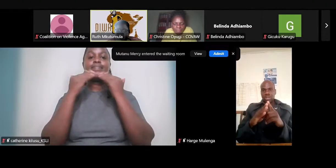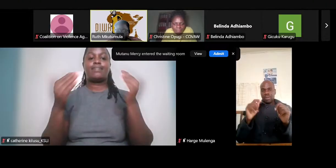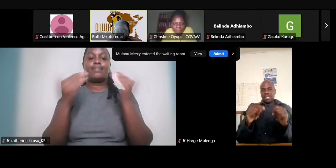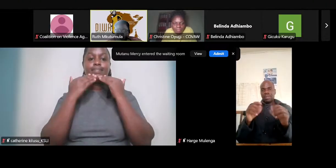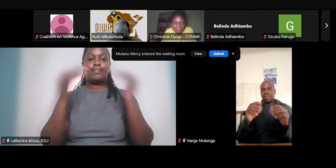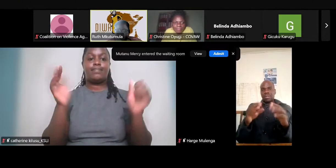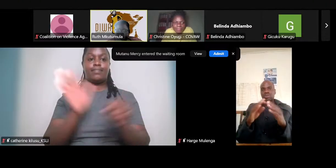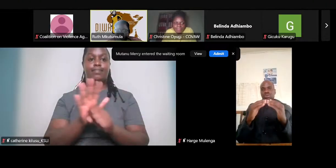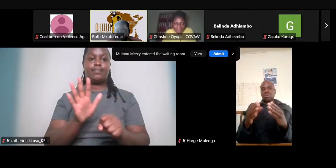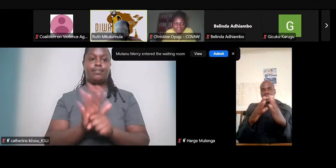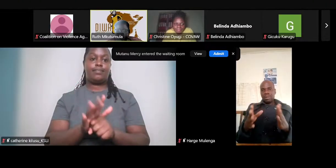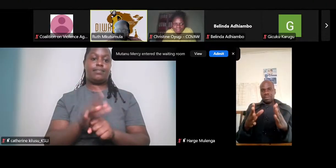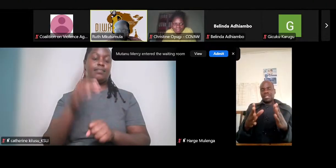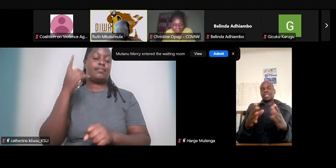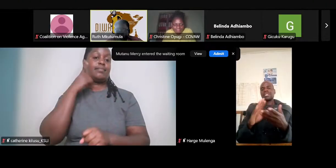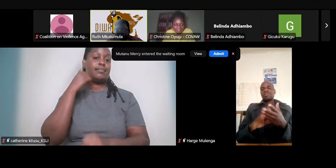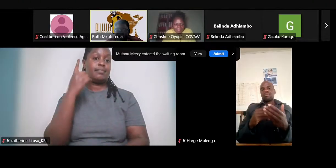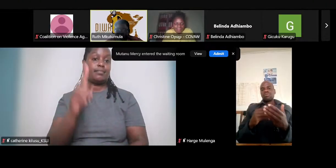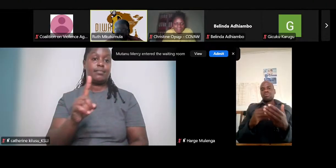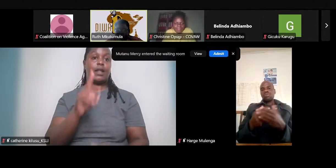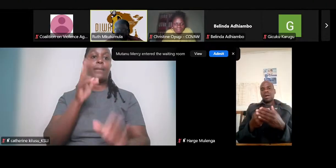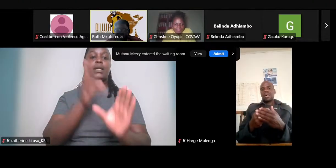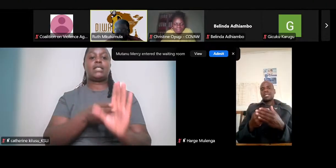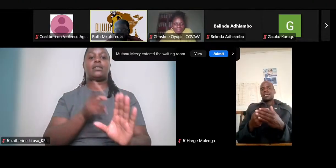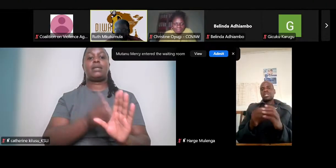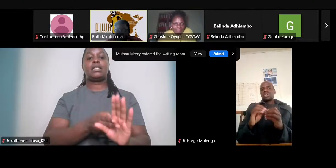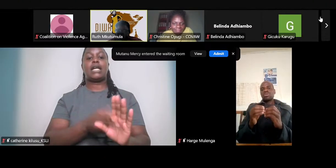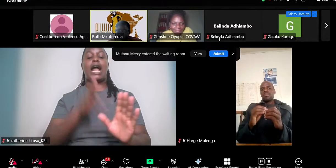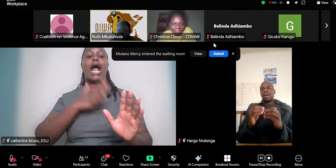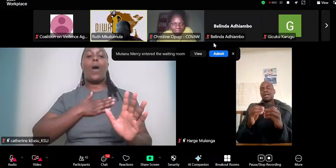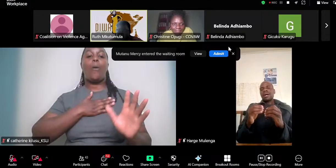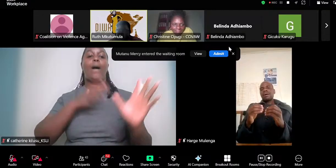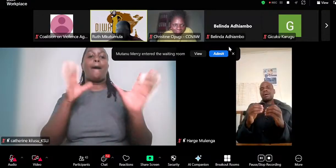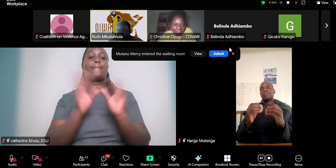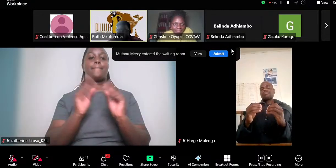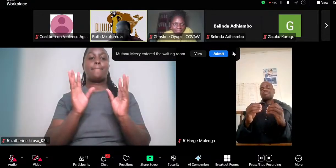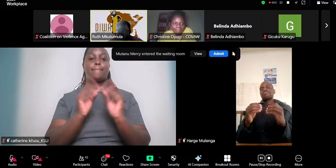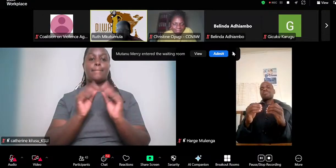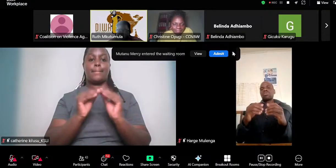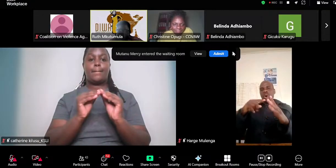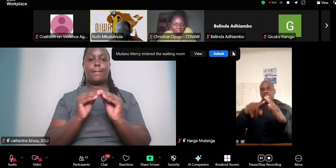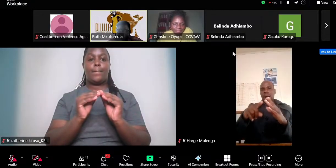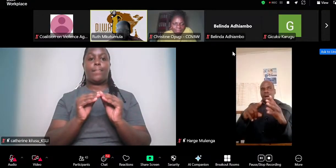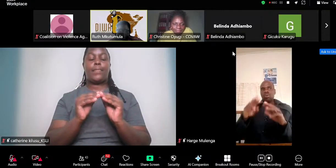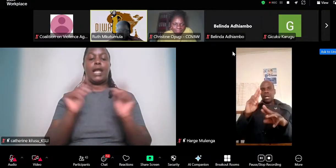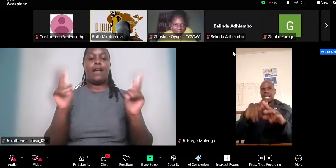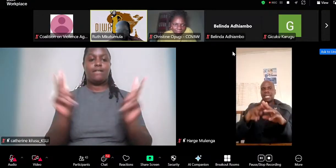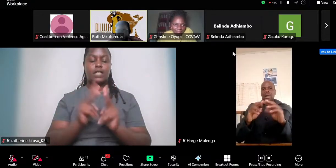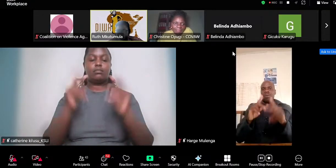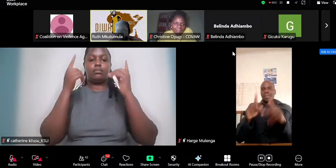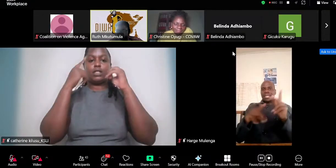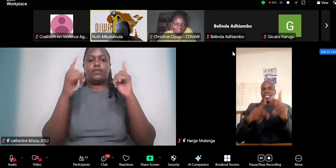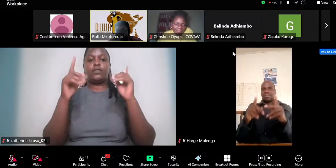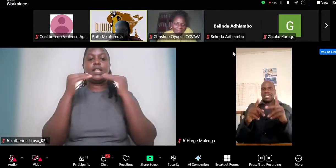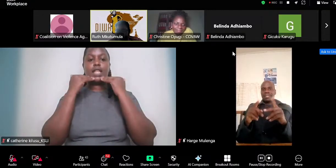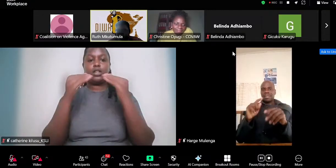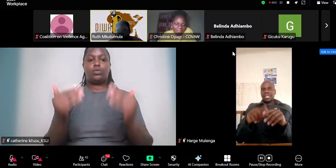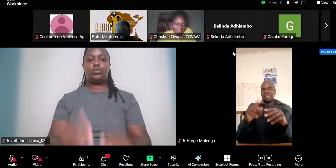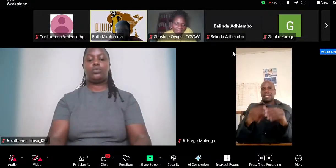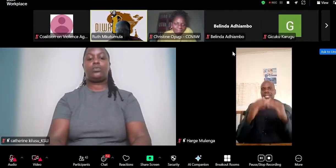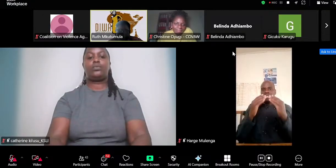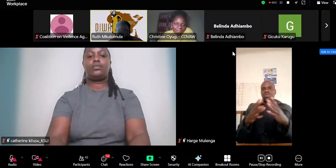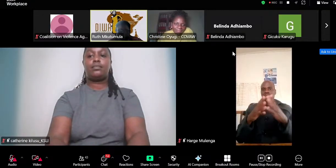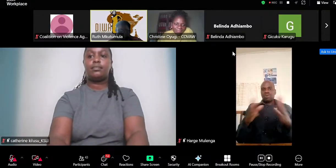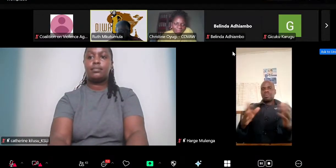much for attending to this webinar, which is really a success. Thank you. Bye.